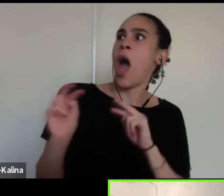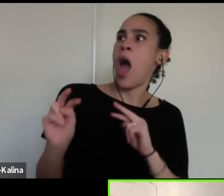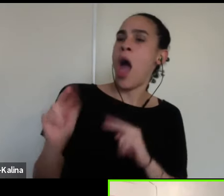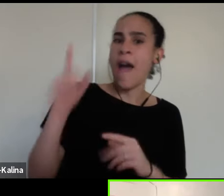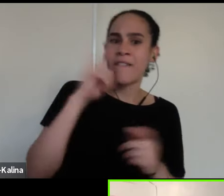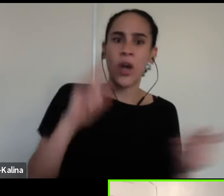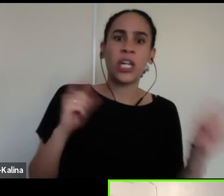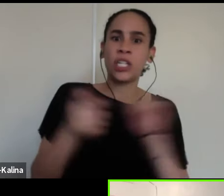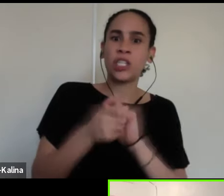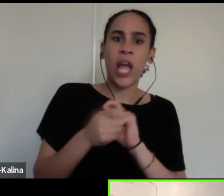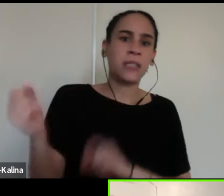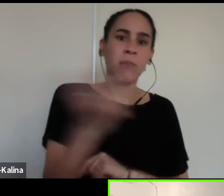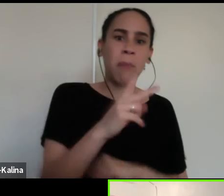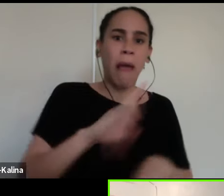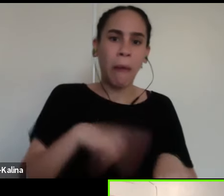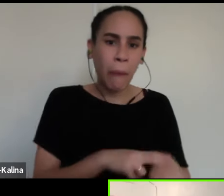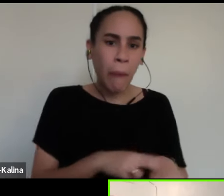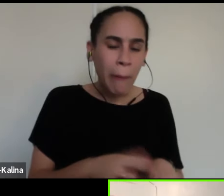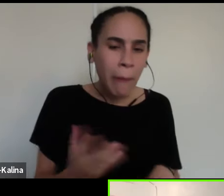to